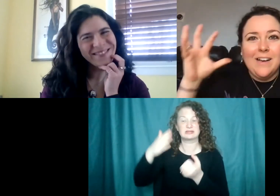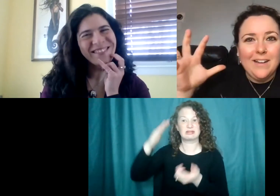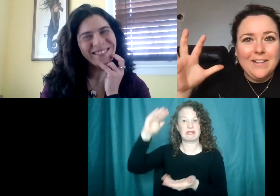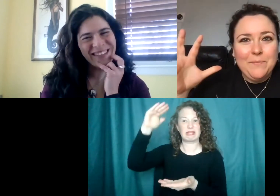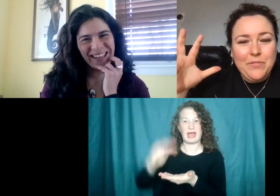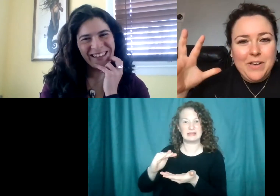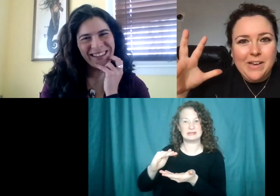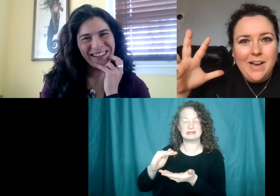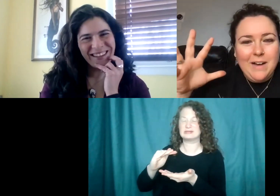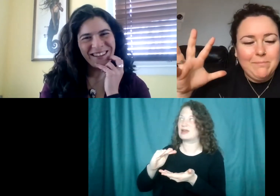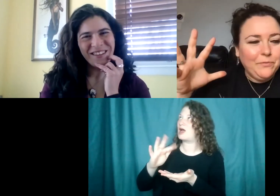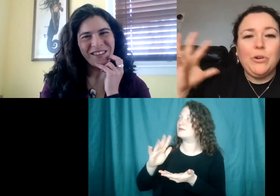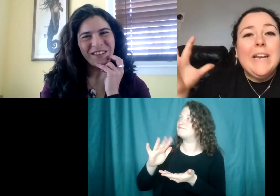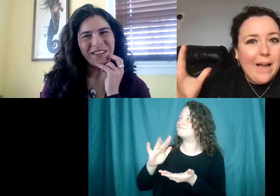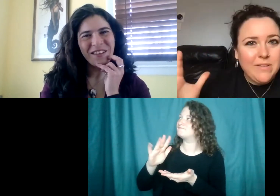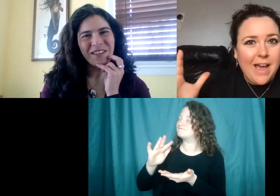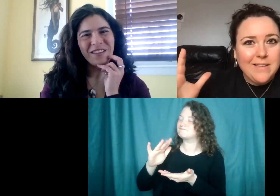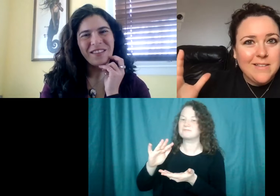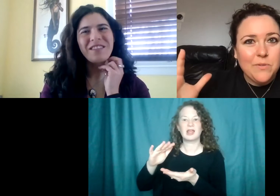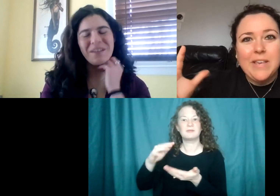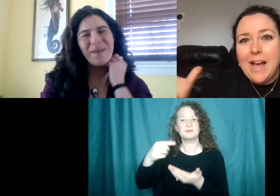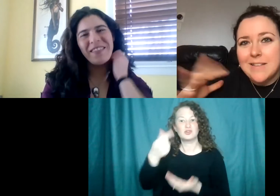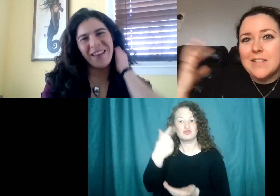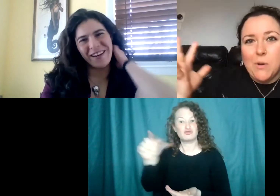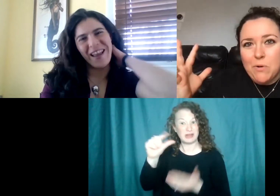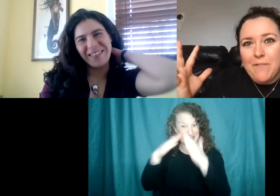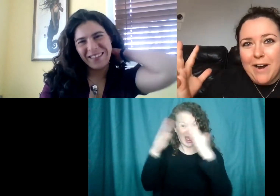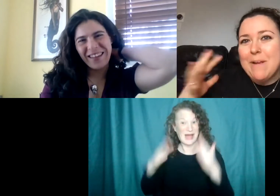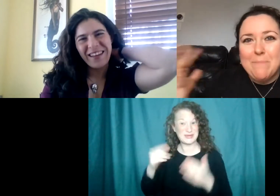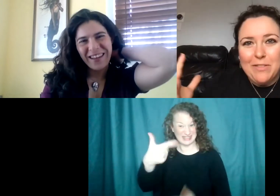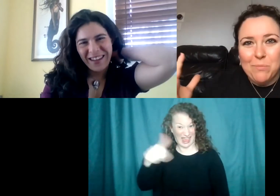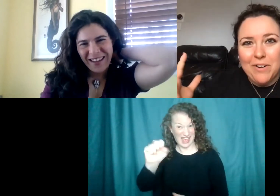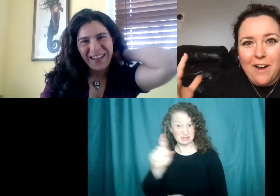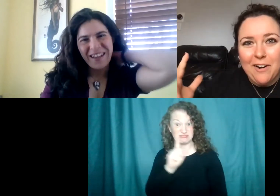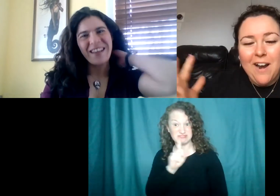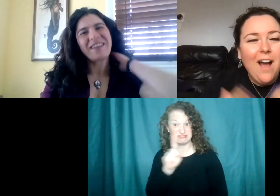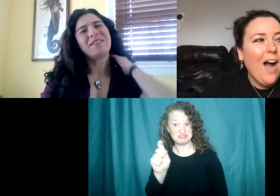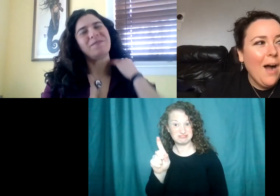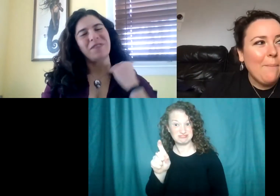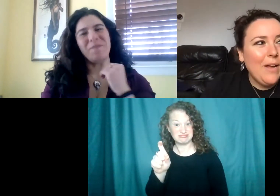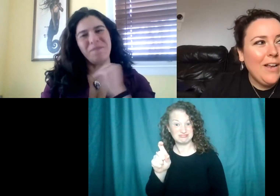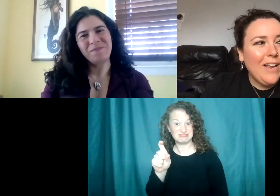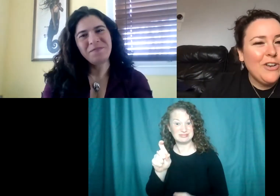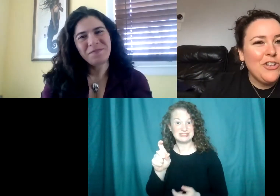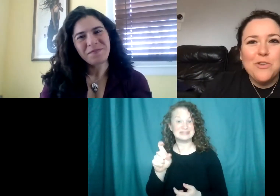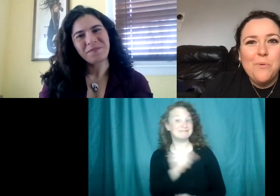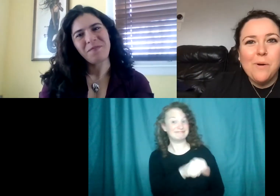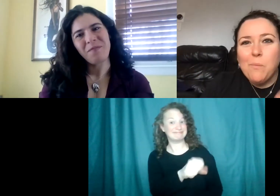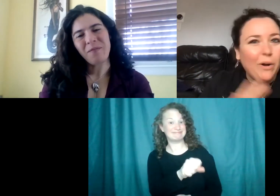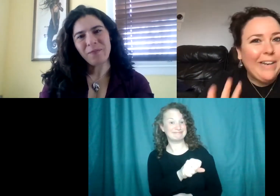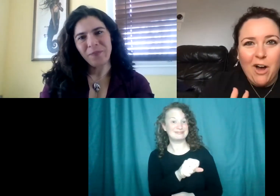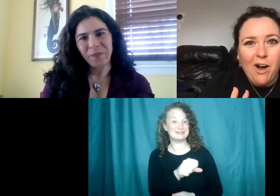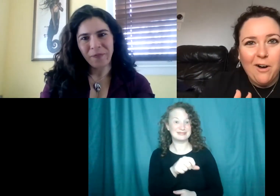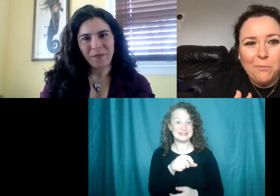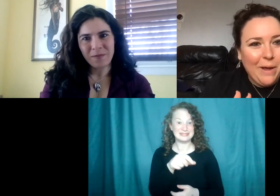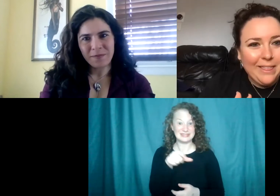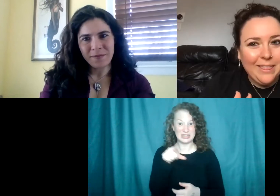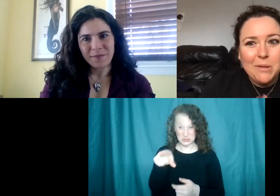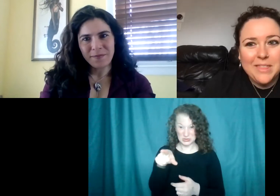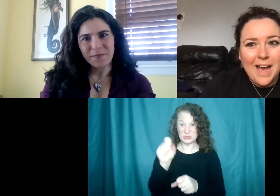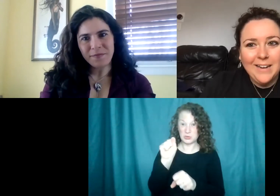like the greenhouse gases, so the gases that go into our environment and make the world hotter. Do you work at